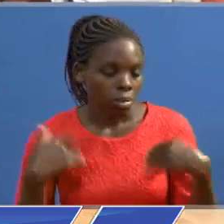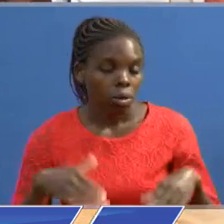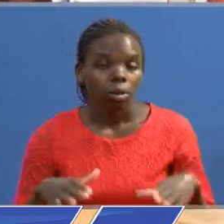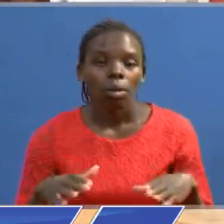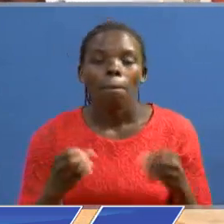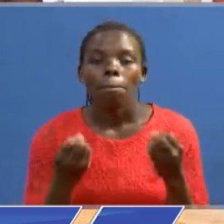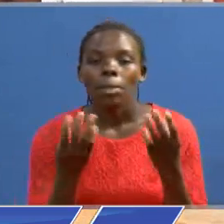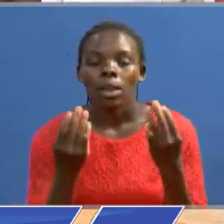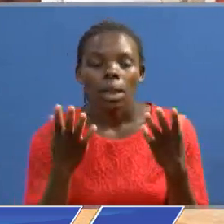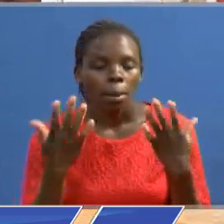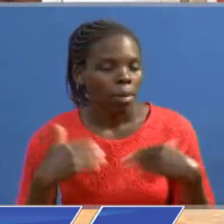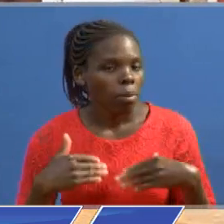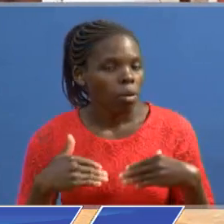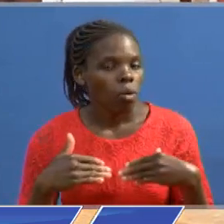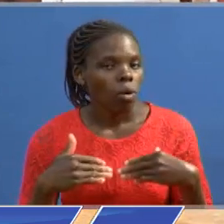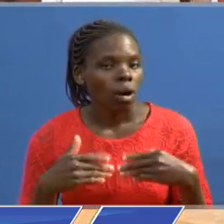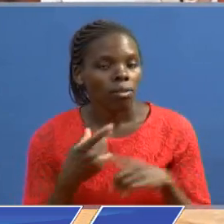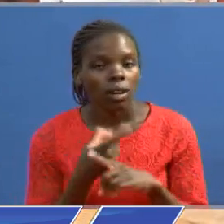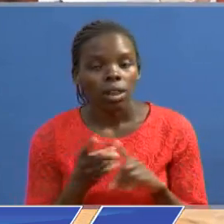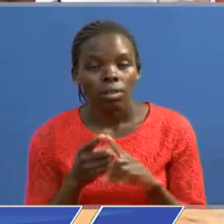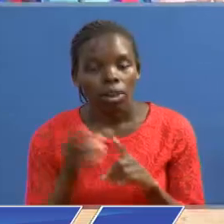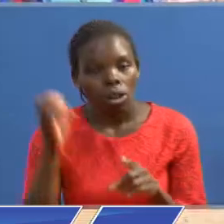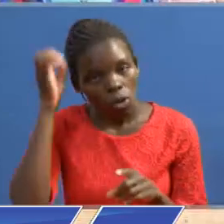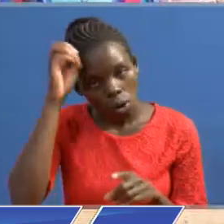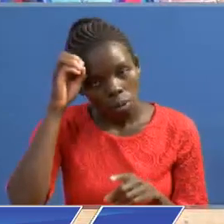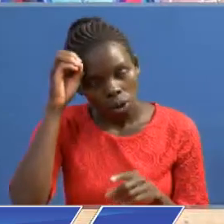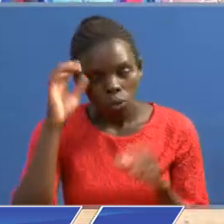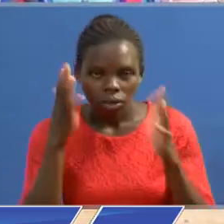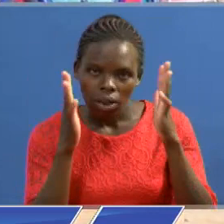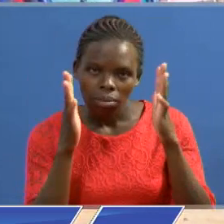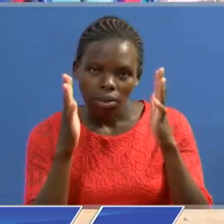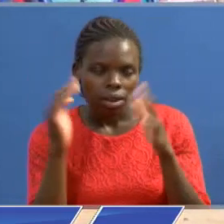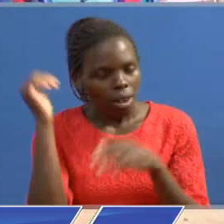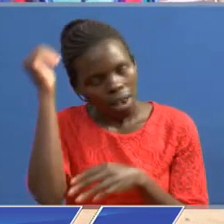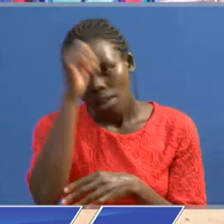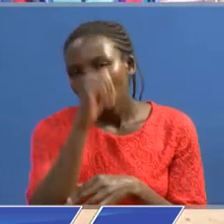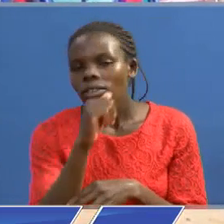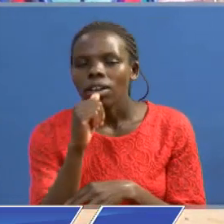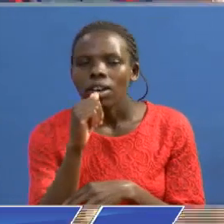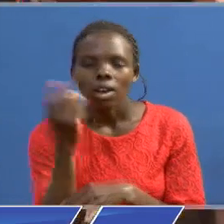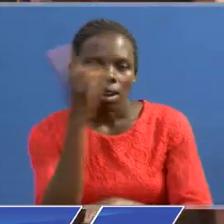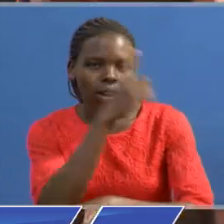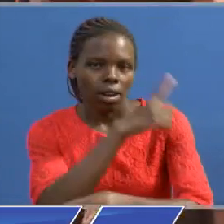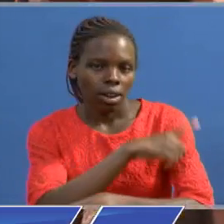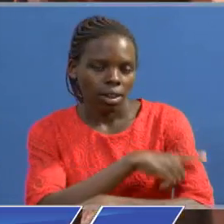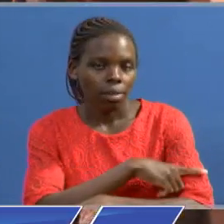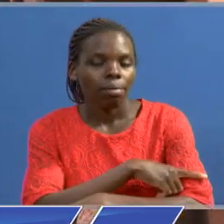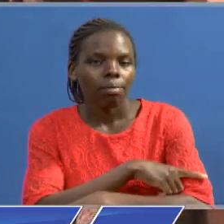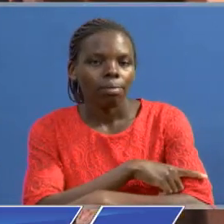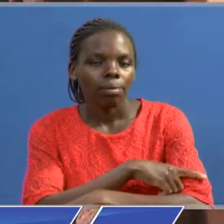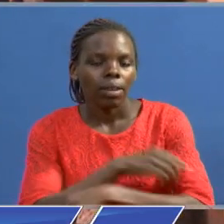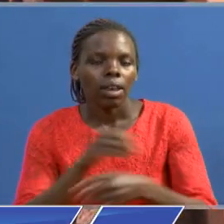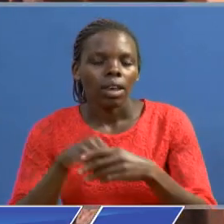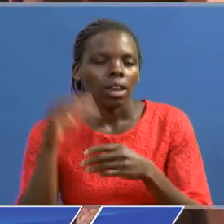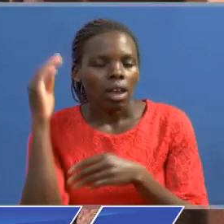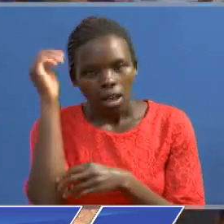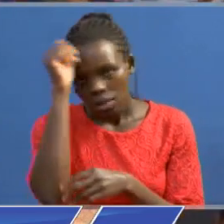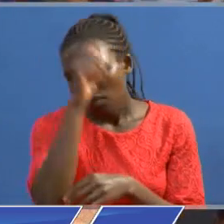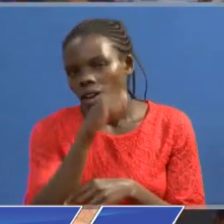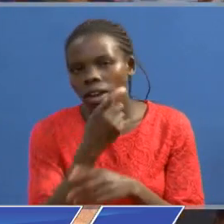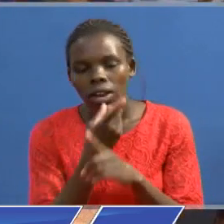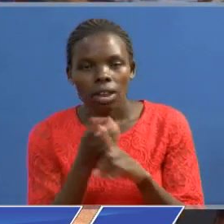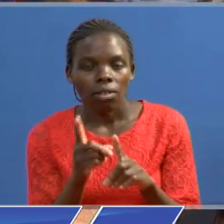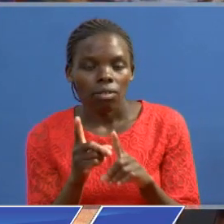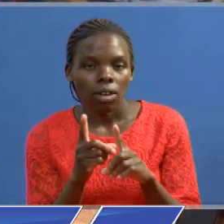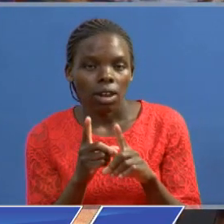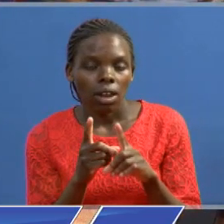many people who had different opinions on why we celebrate the African Day. Cynthia Njora, an artist, says that the current art in Africa is a different